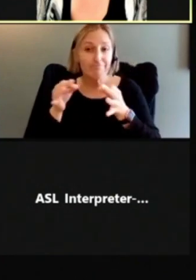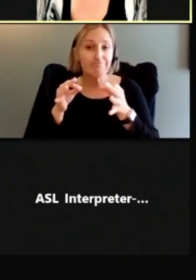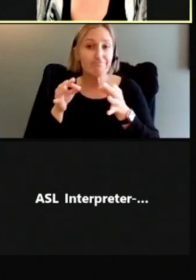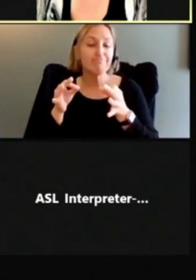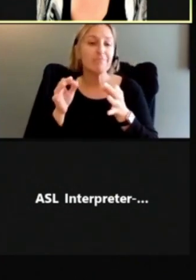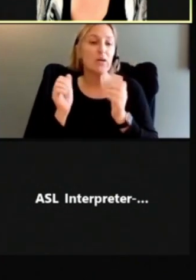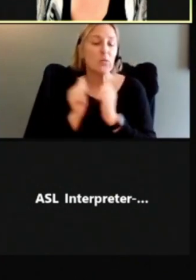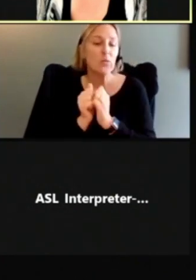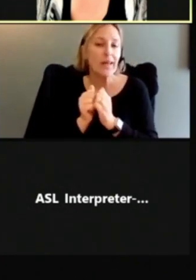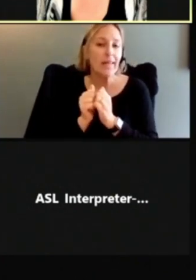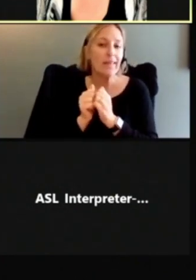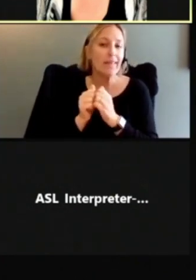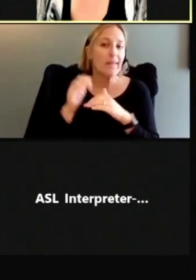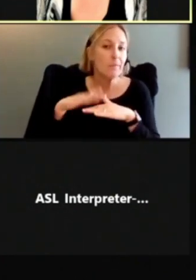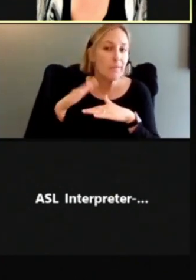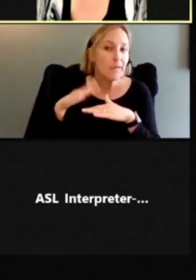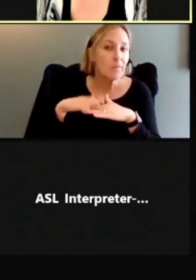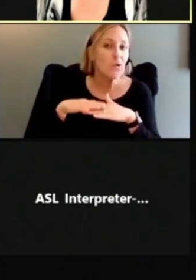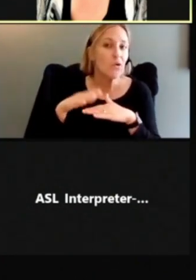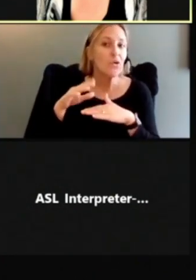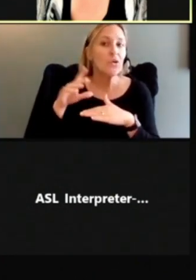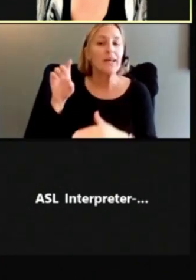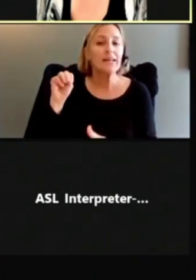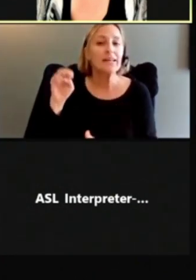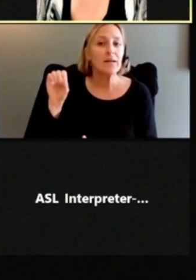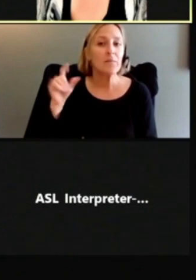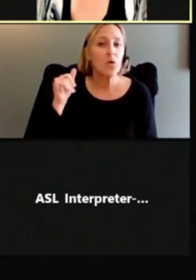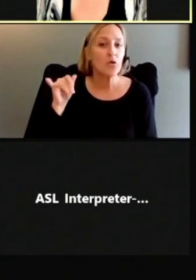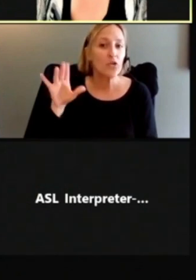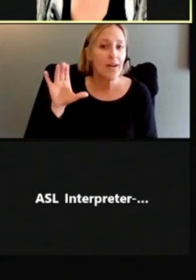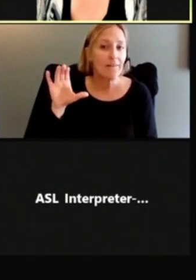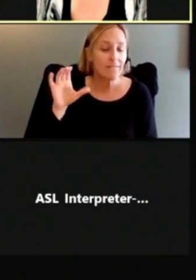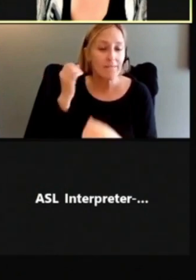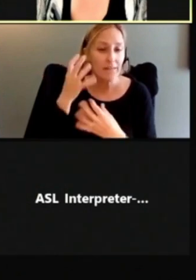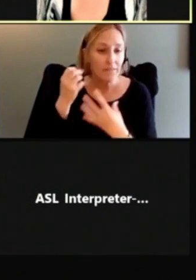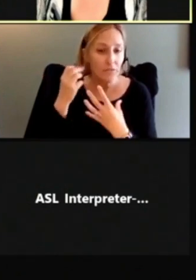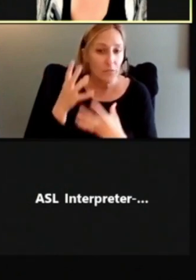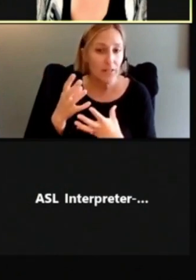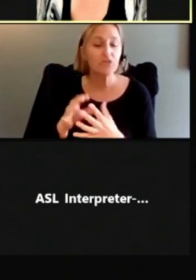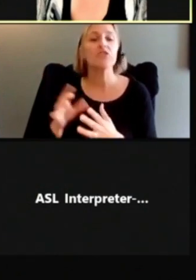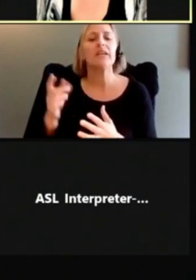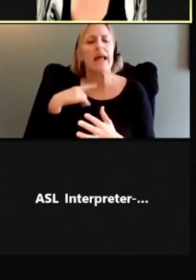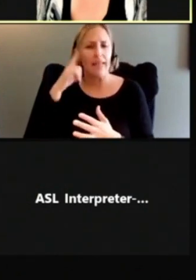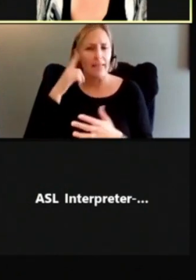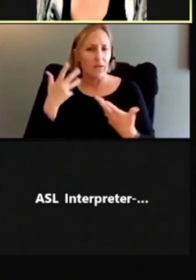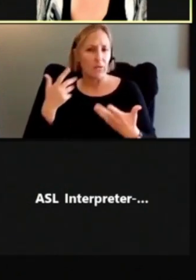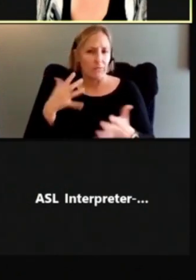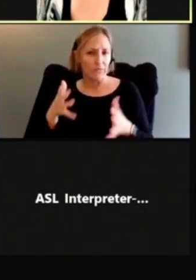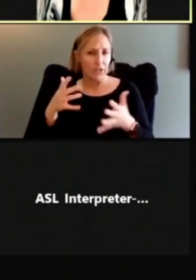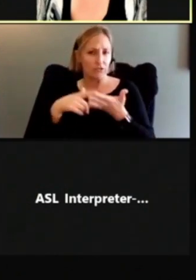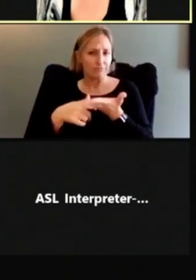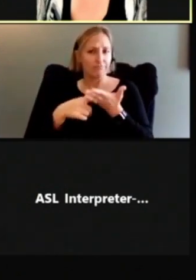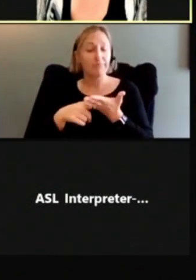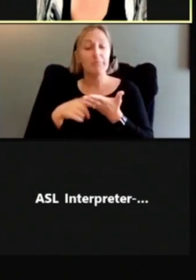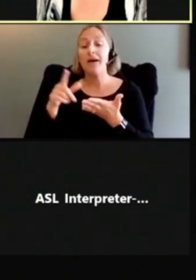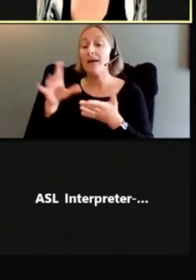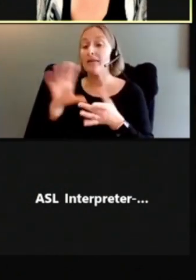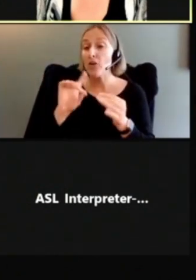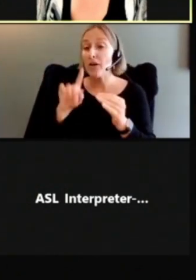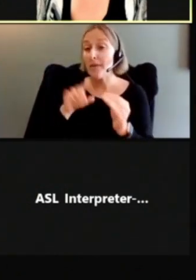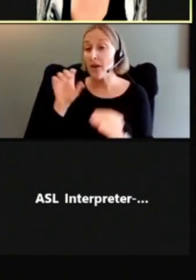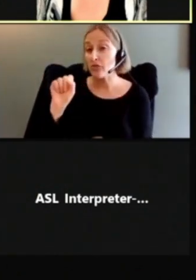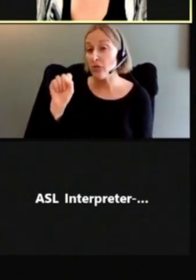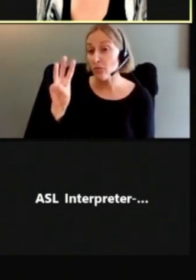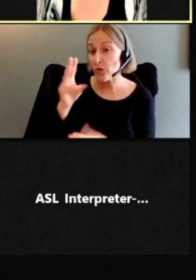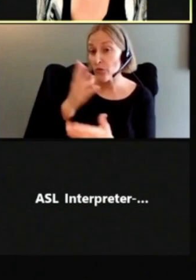improve upon the data you've received? I think we kind of covered that part, but to talk about software or resources to